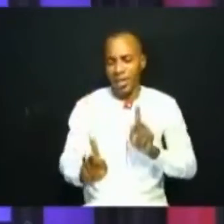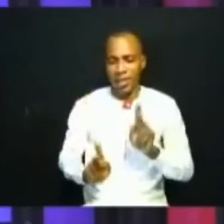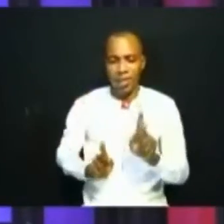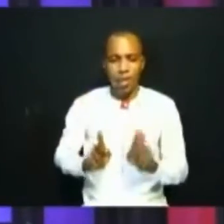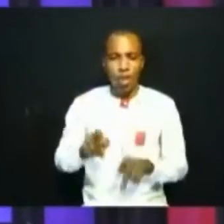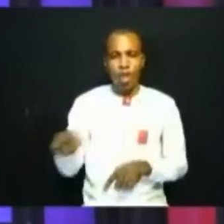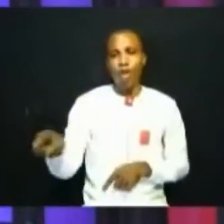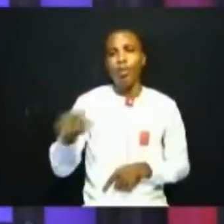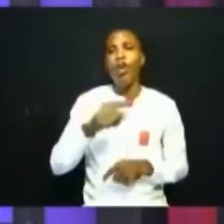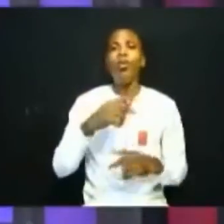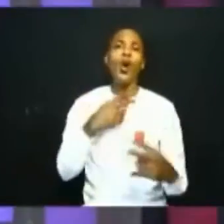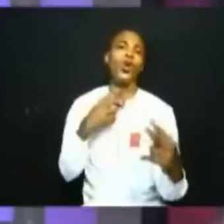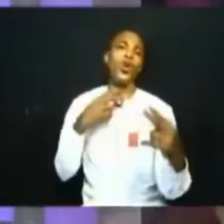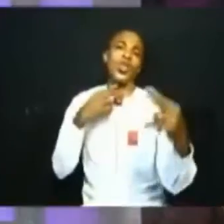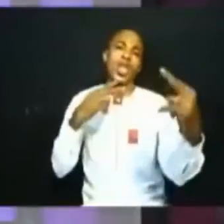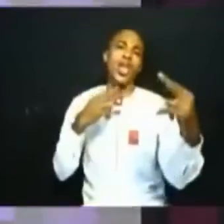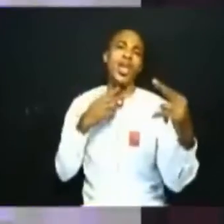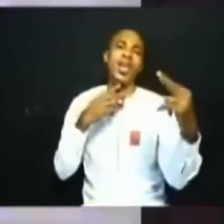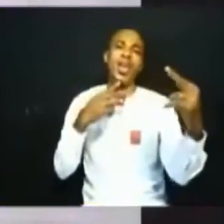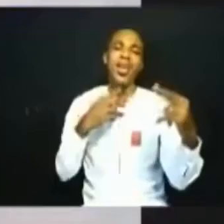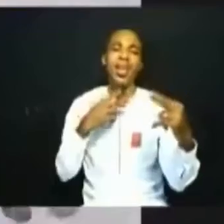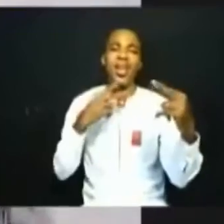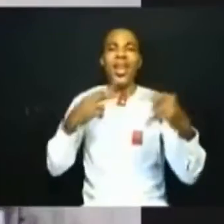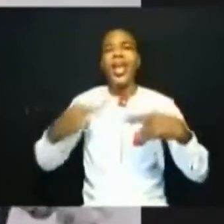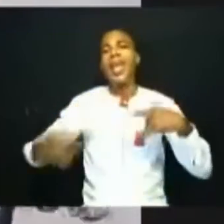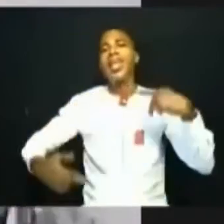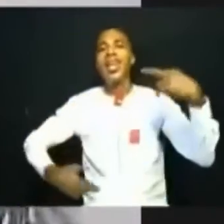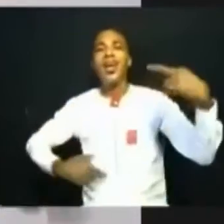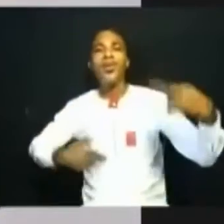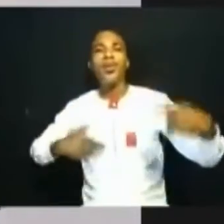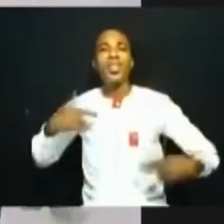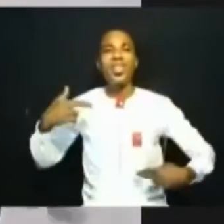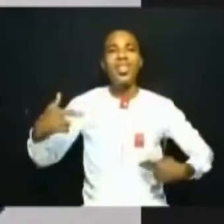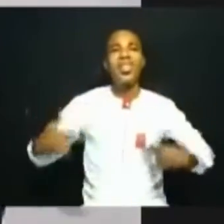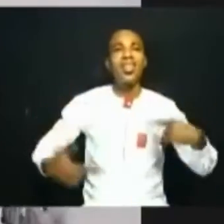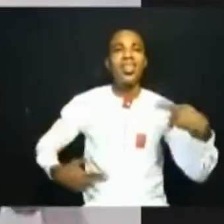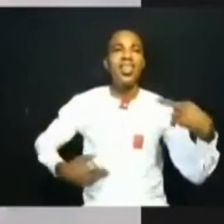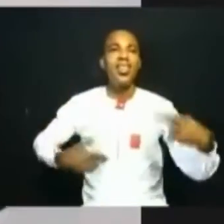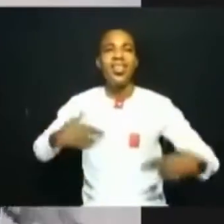Momo no se in Yerusi,